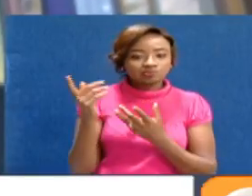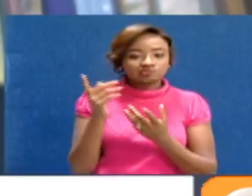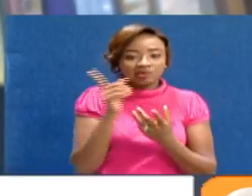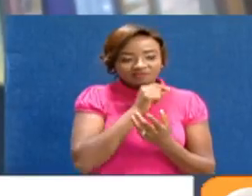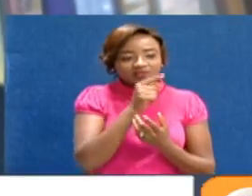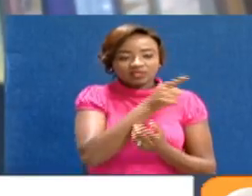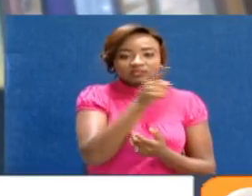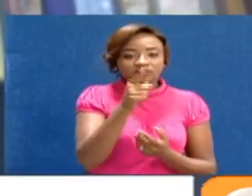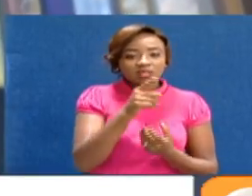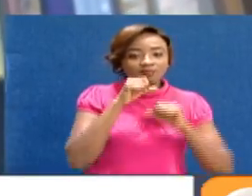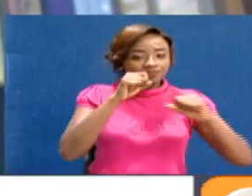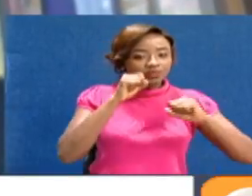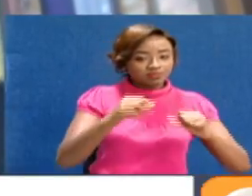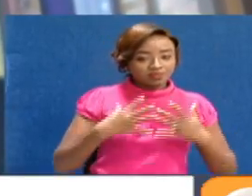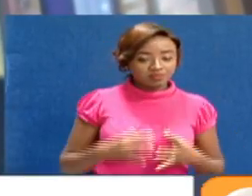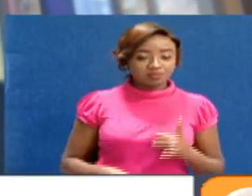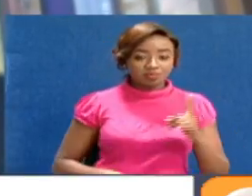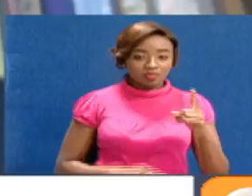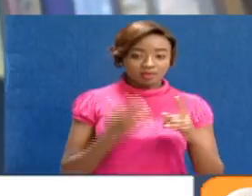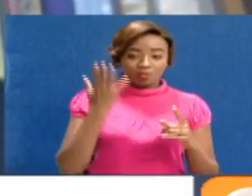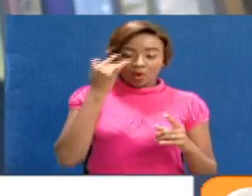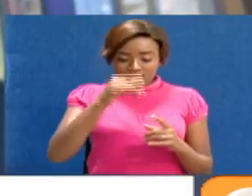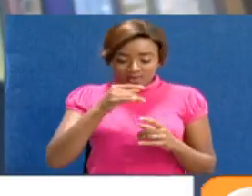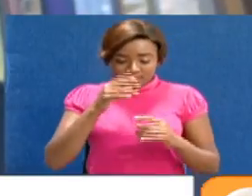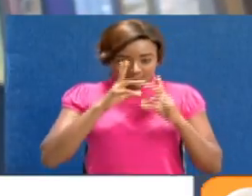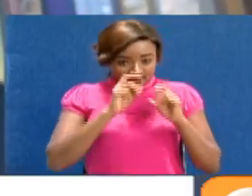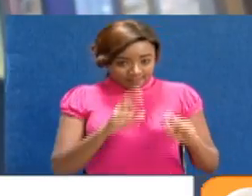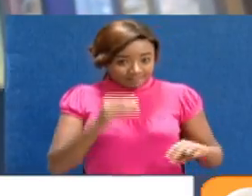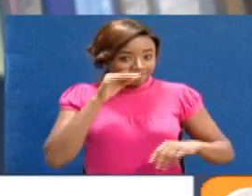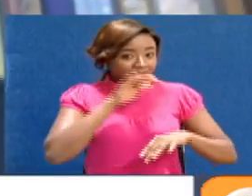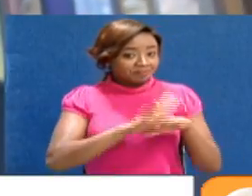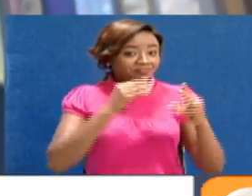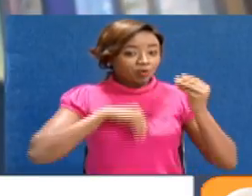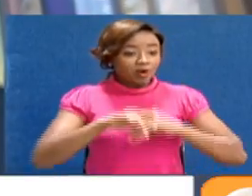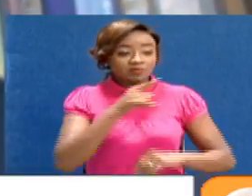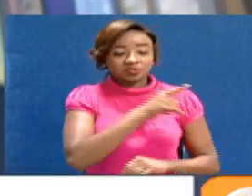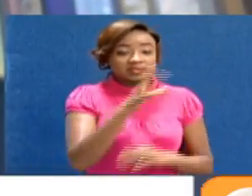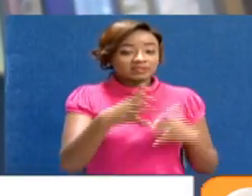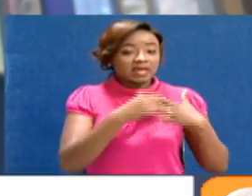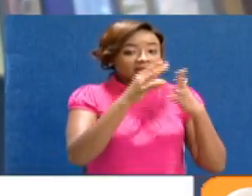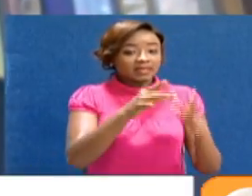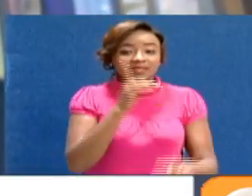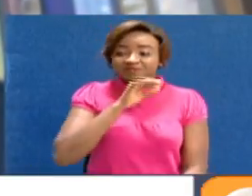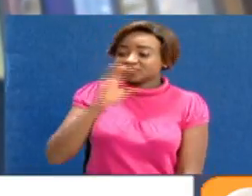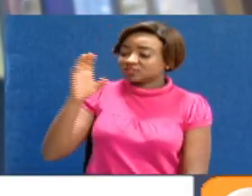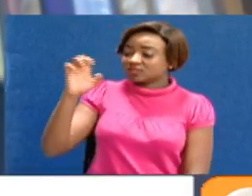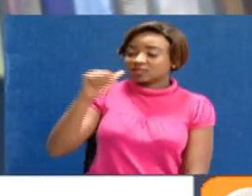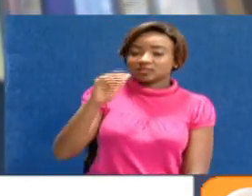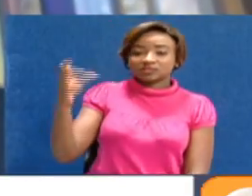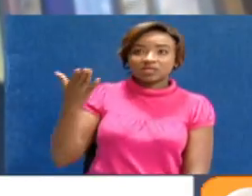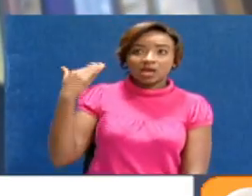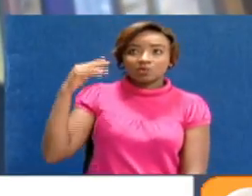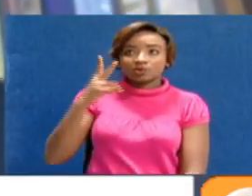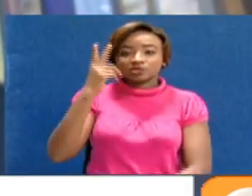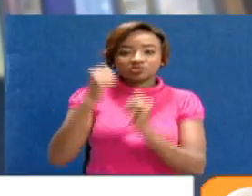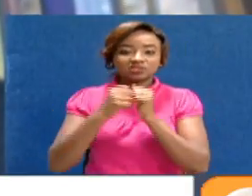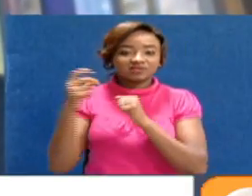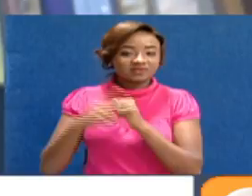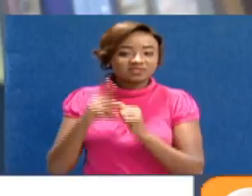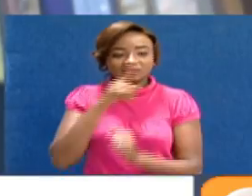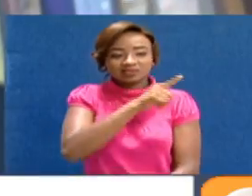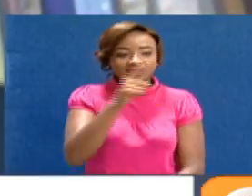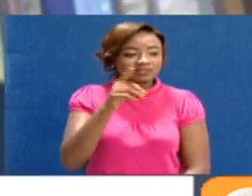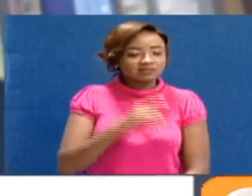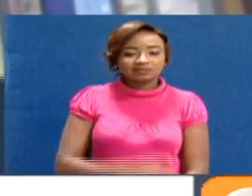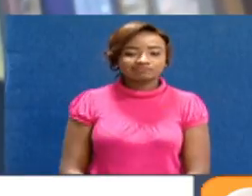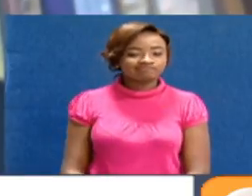court, people who are now at the subject of active investigation cases, they're leaders who are named by the ESCC in 2017 as people who